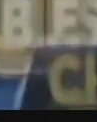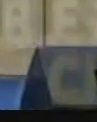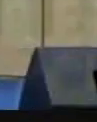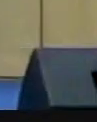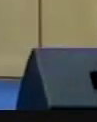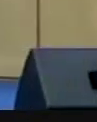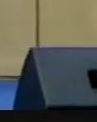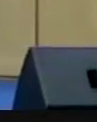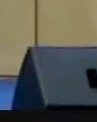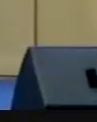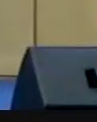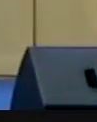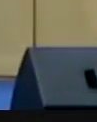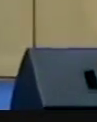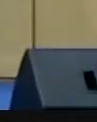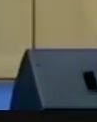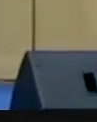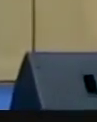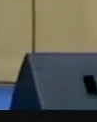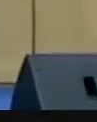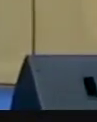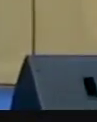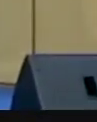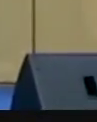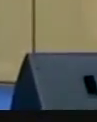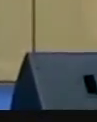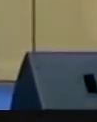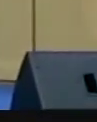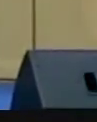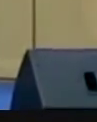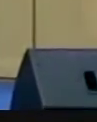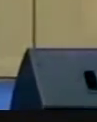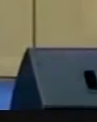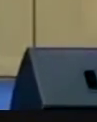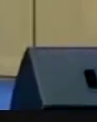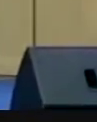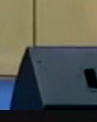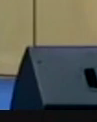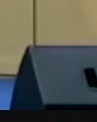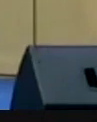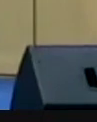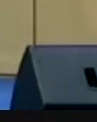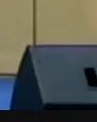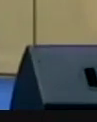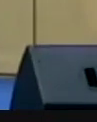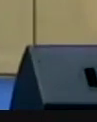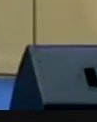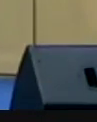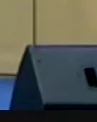the Lord, the prophets of this very generation to minister to us.